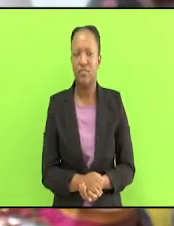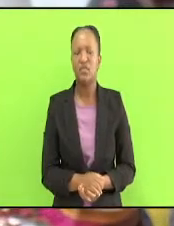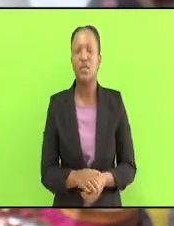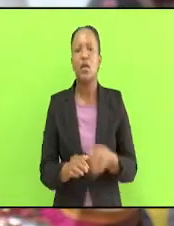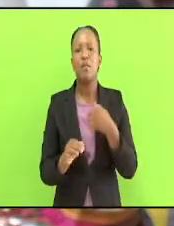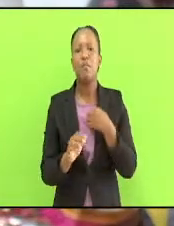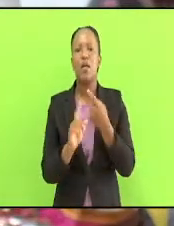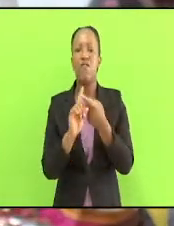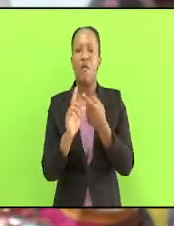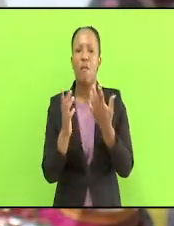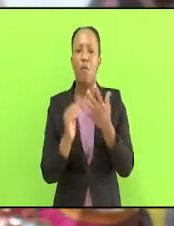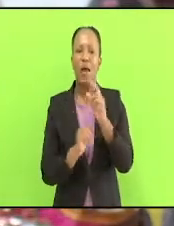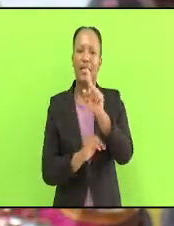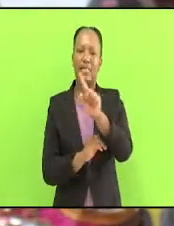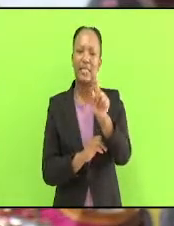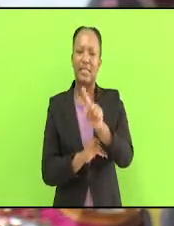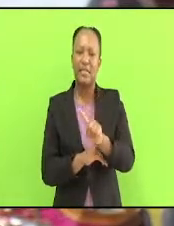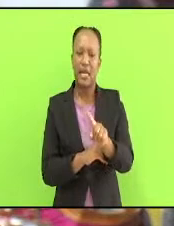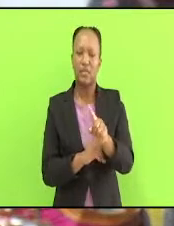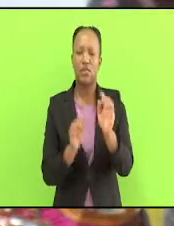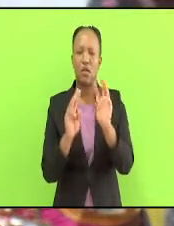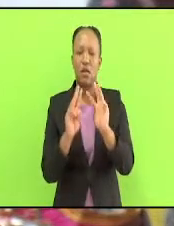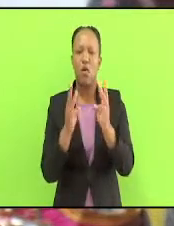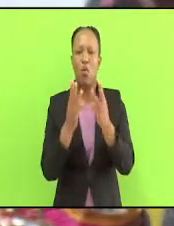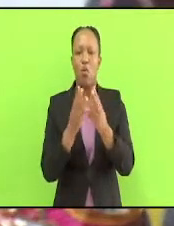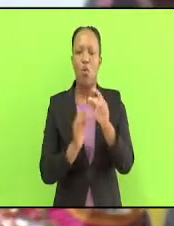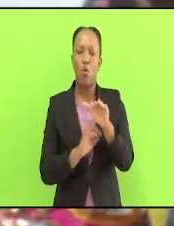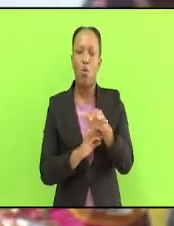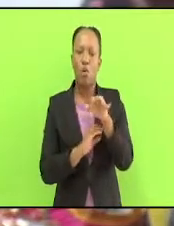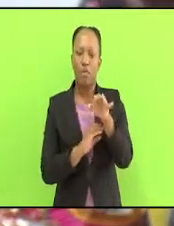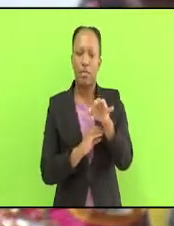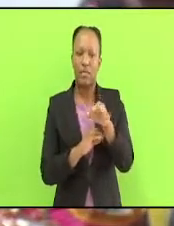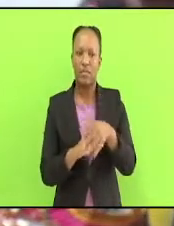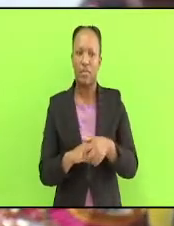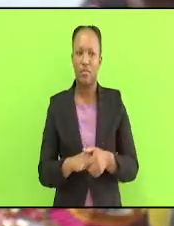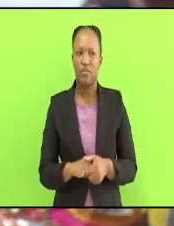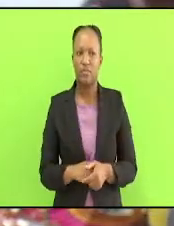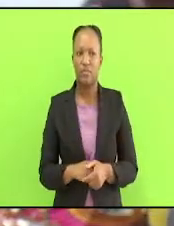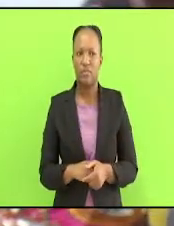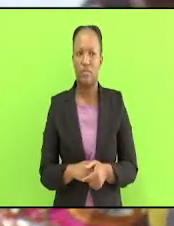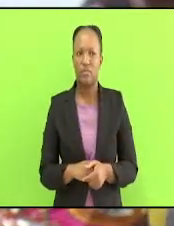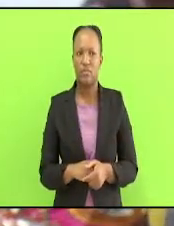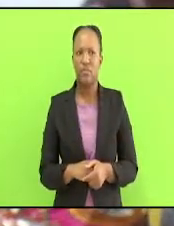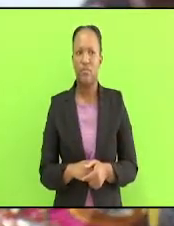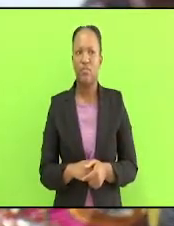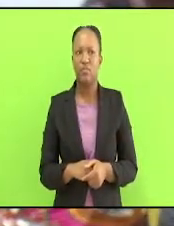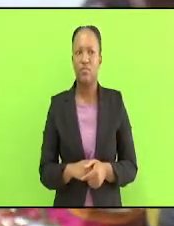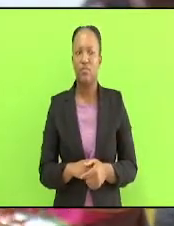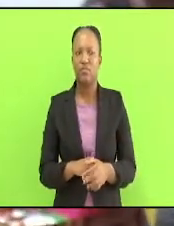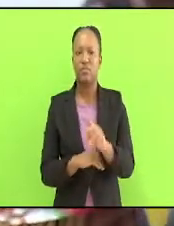18. I am from Zeerust under. Ke letso Molefe ke a leboga.